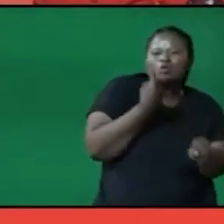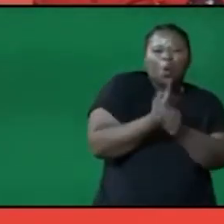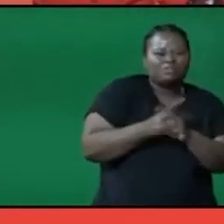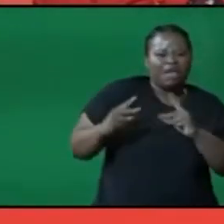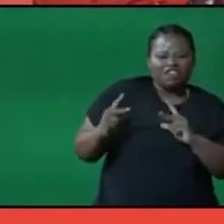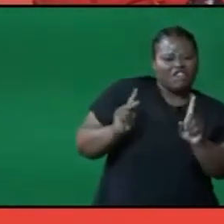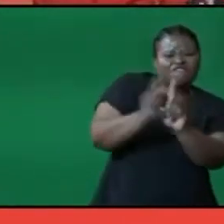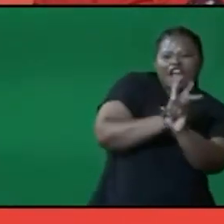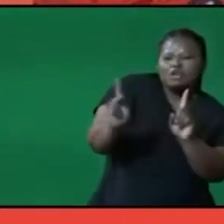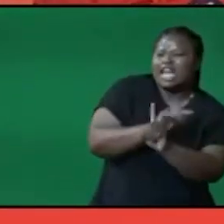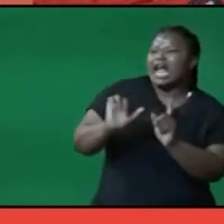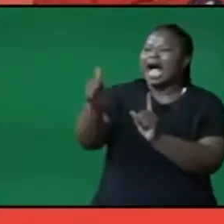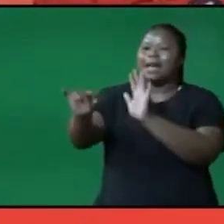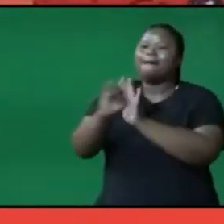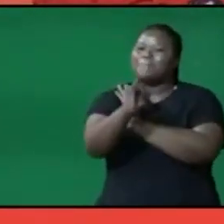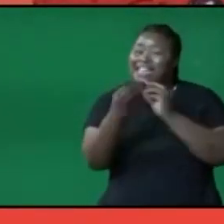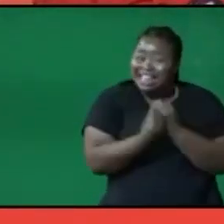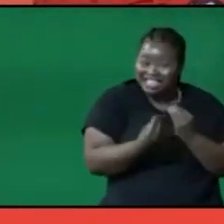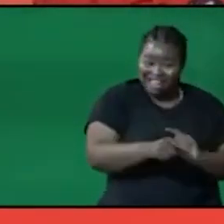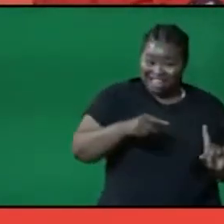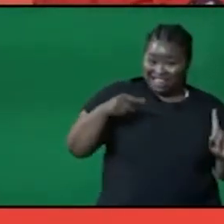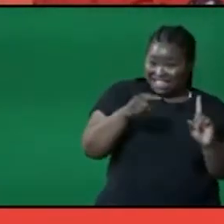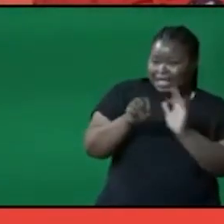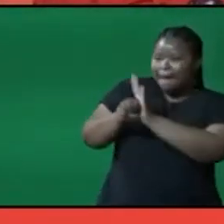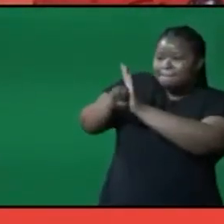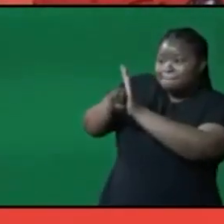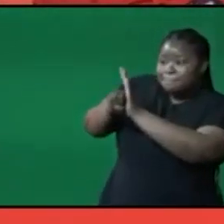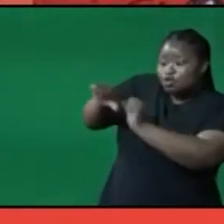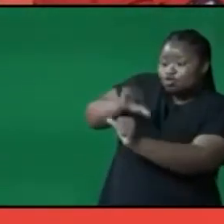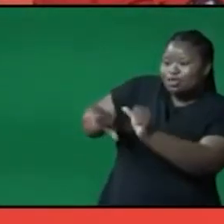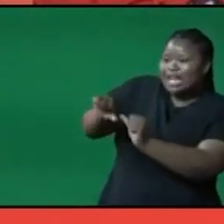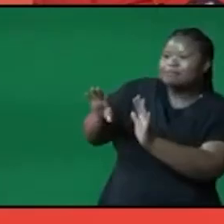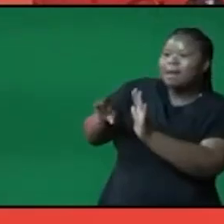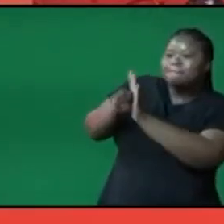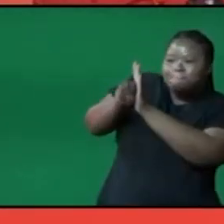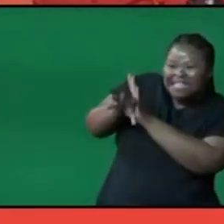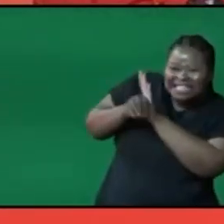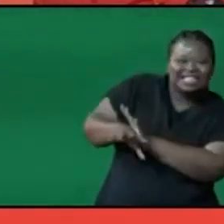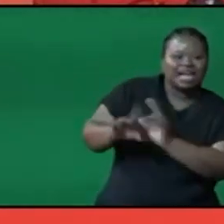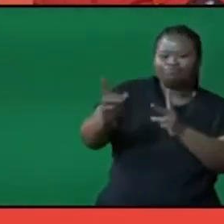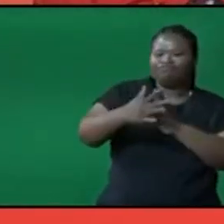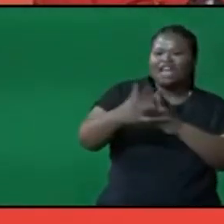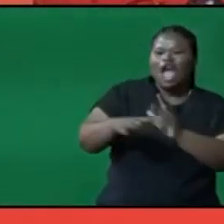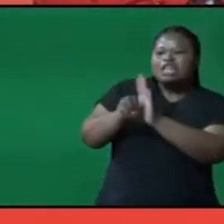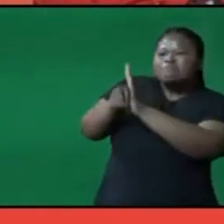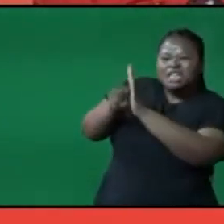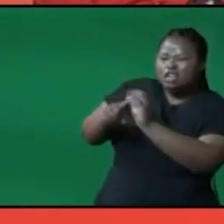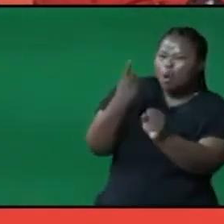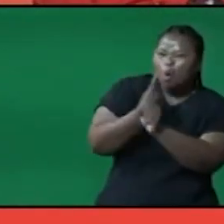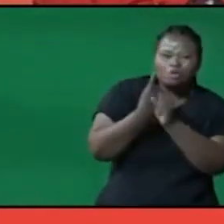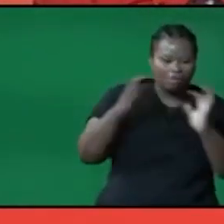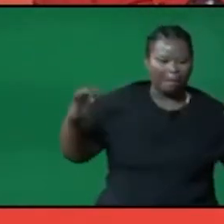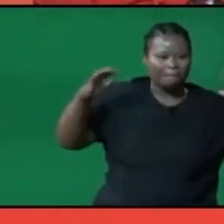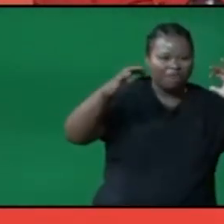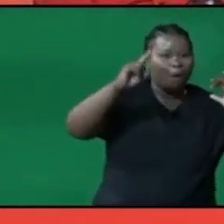and altercations. These mainstream media and social commentators desperately want the gathering of black